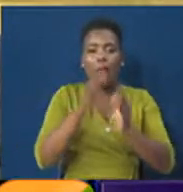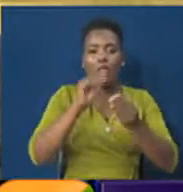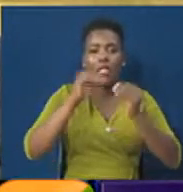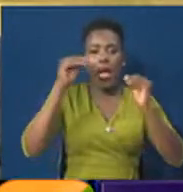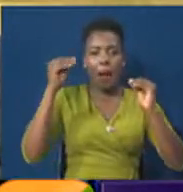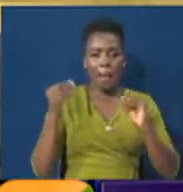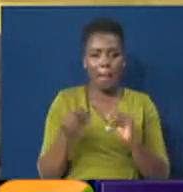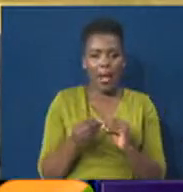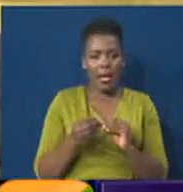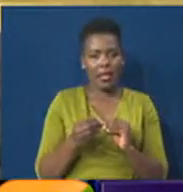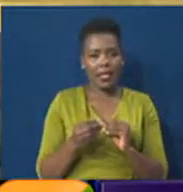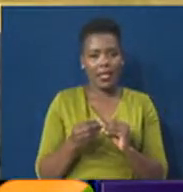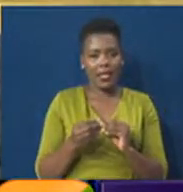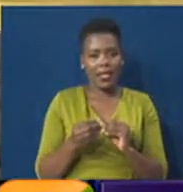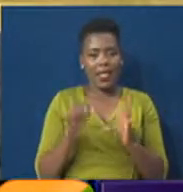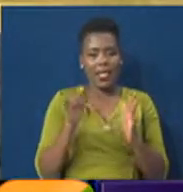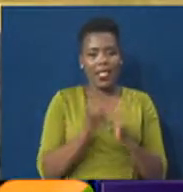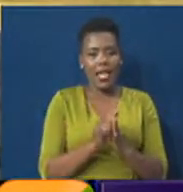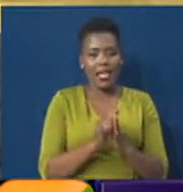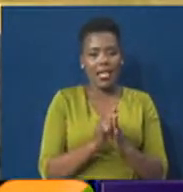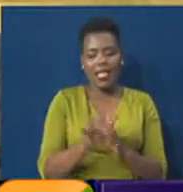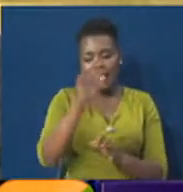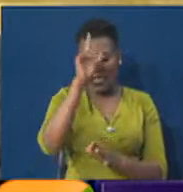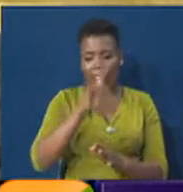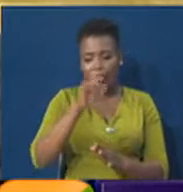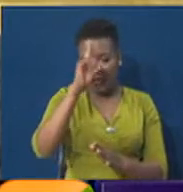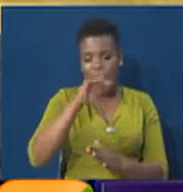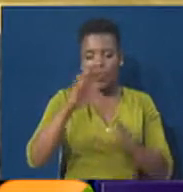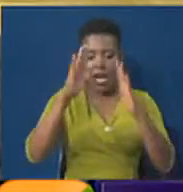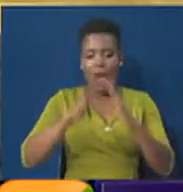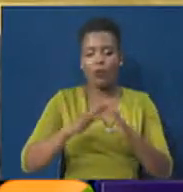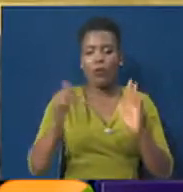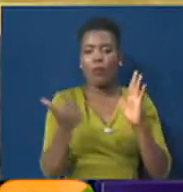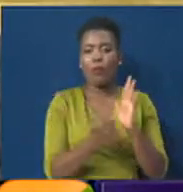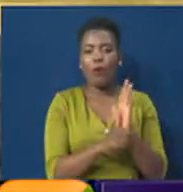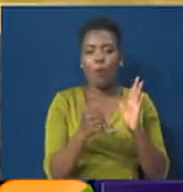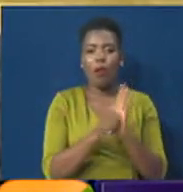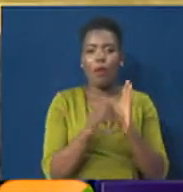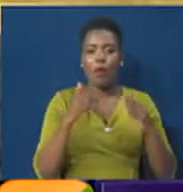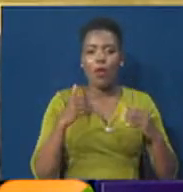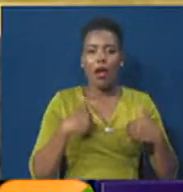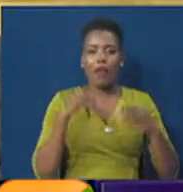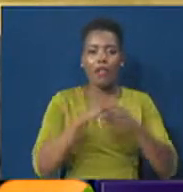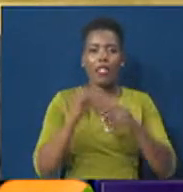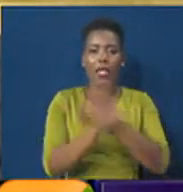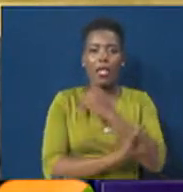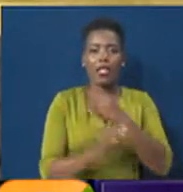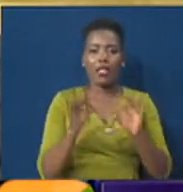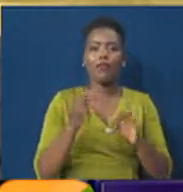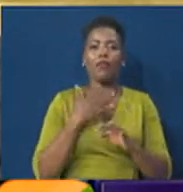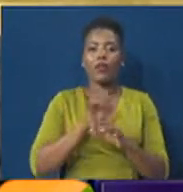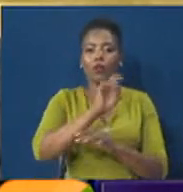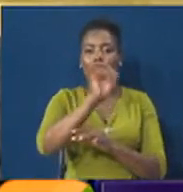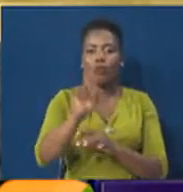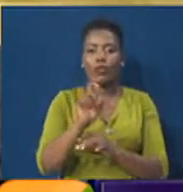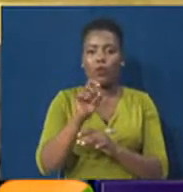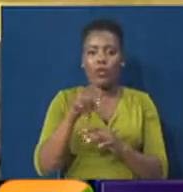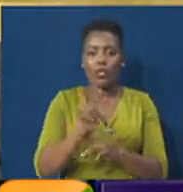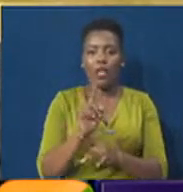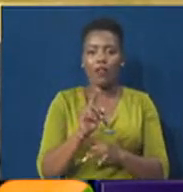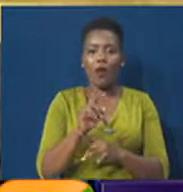actually, that the real serious housing problem we have in this country, if you are to ask yourself, what is the housing